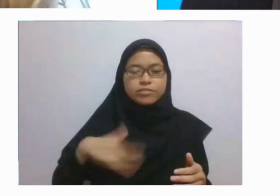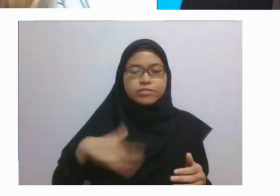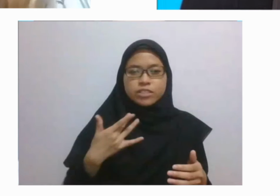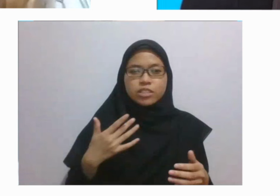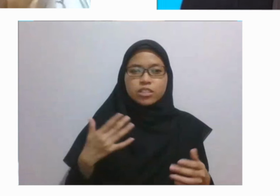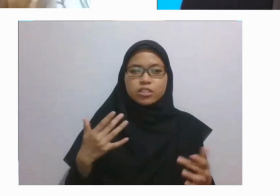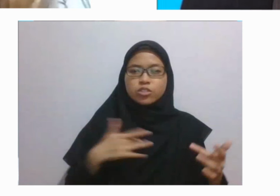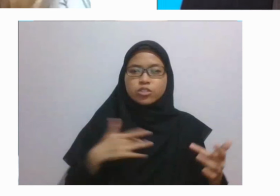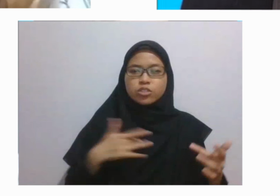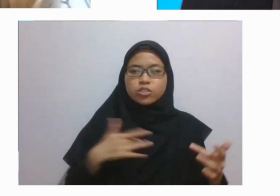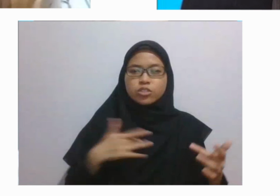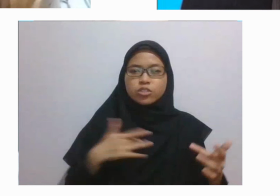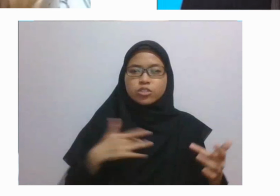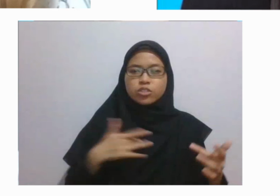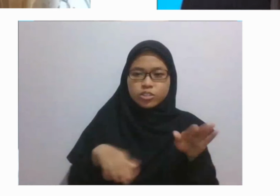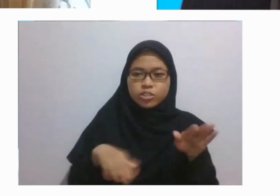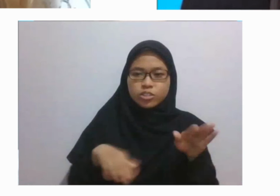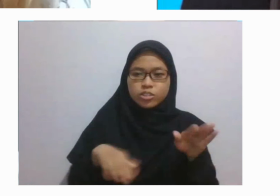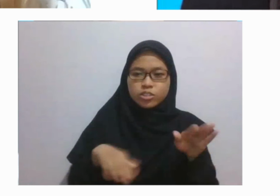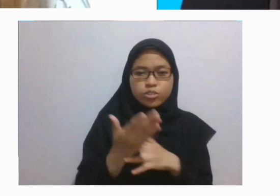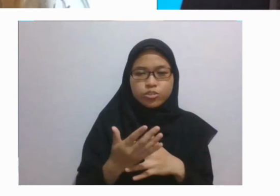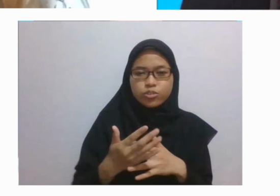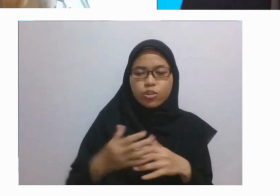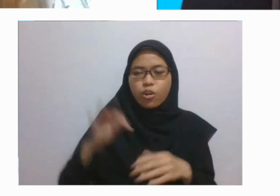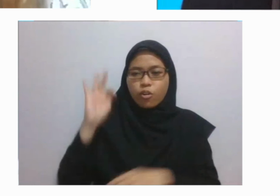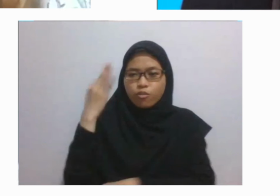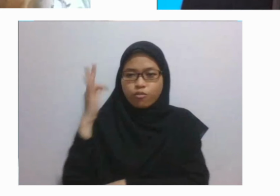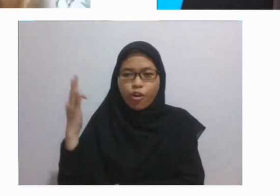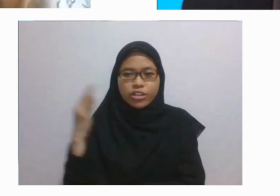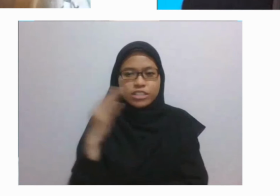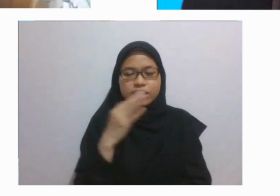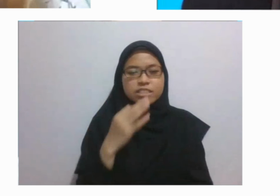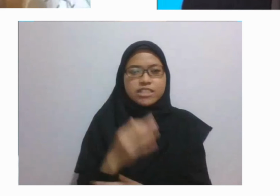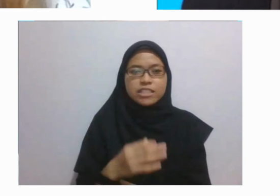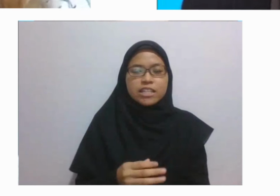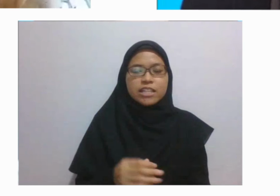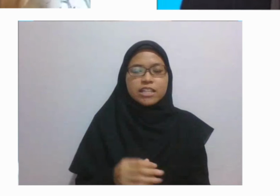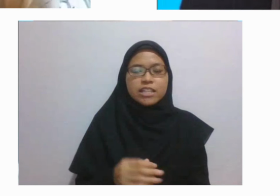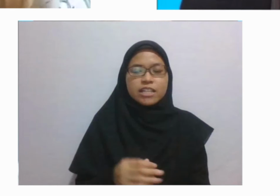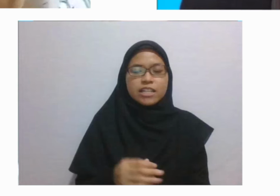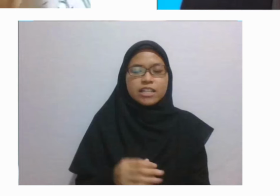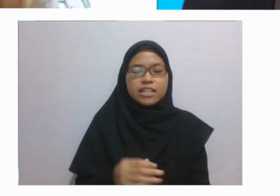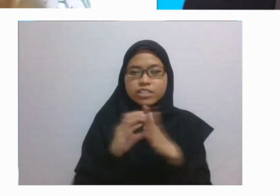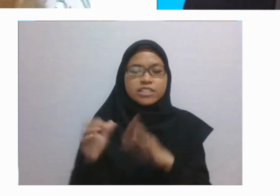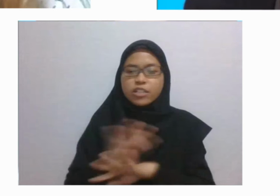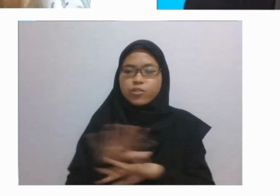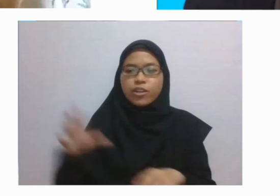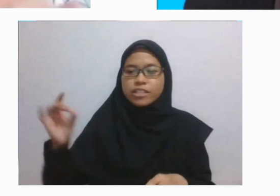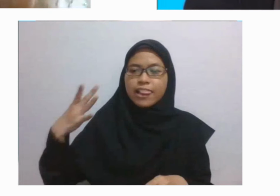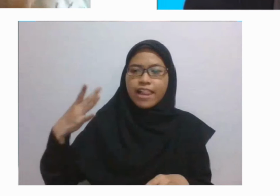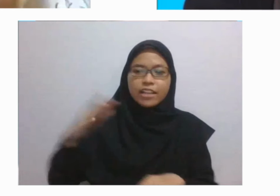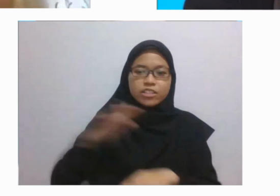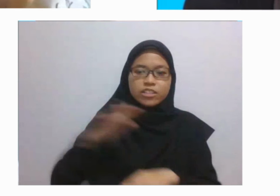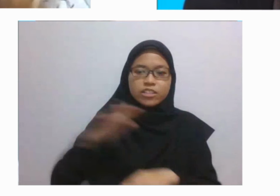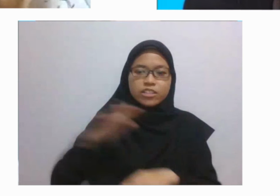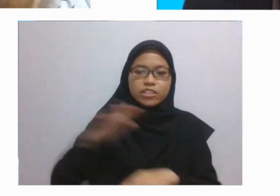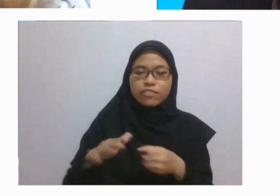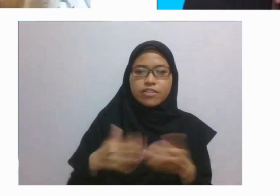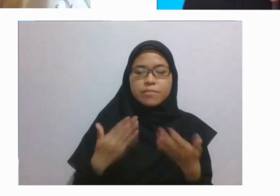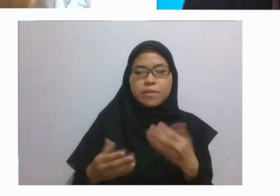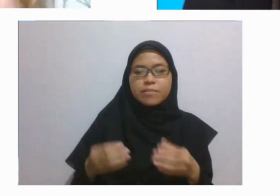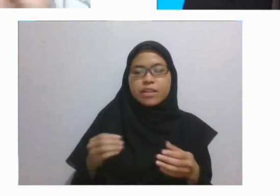walking through densely forested areas of cities which aren't lit, right? Whereas we know that perhaps during the day,